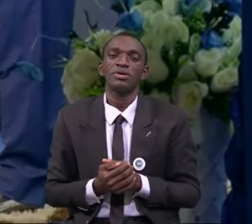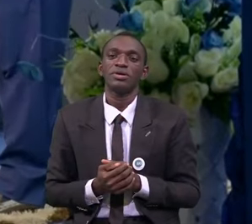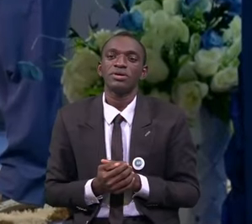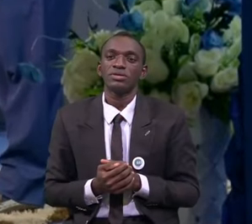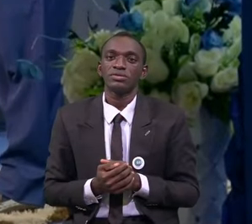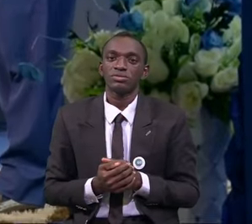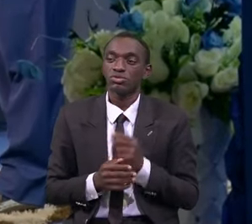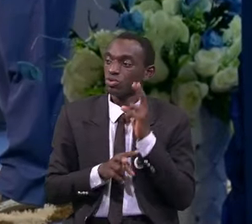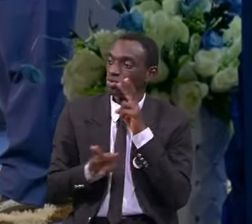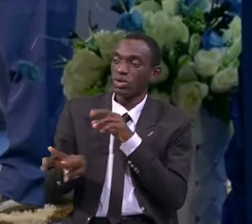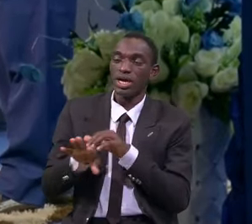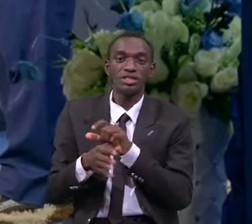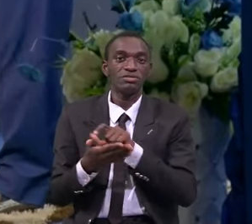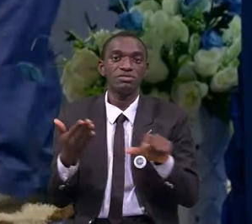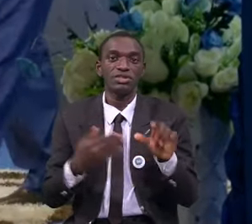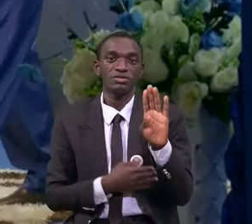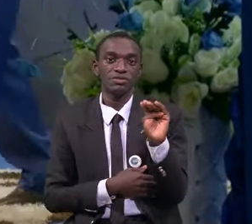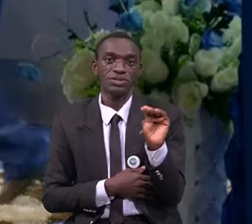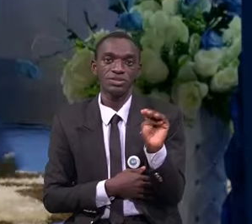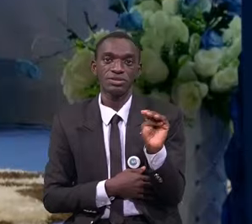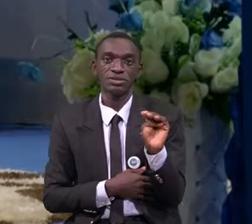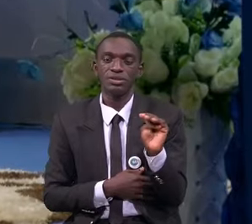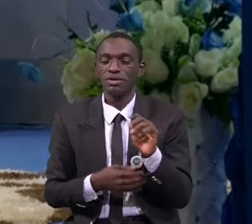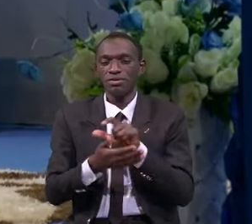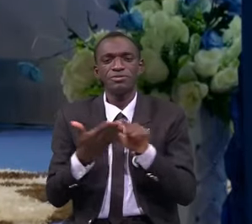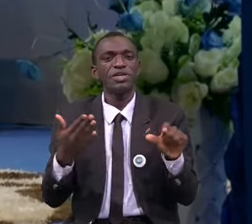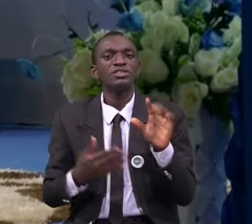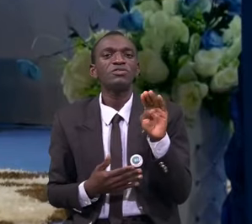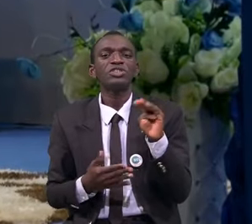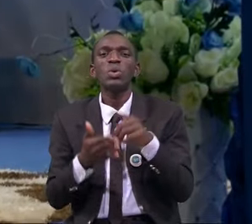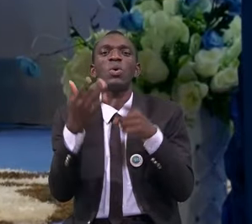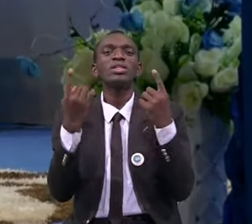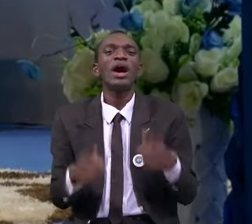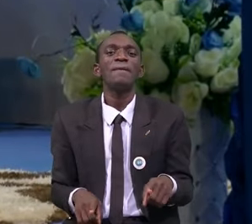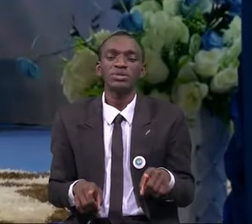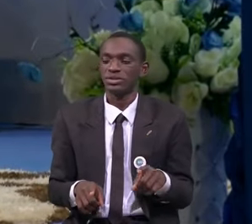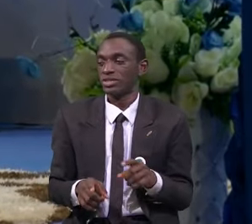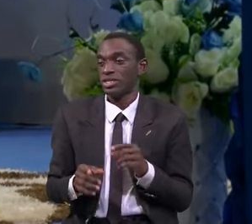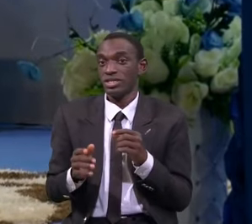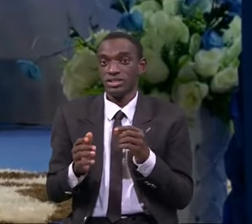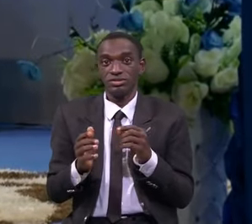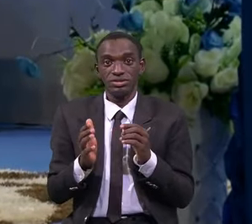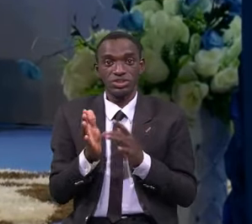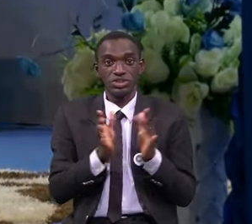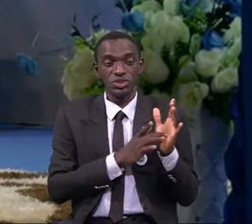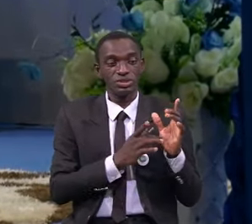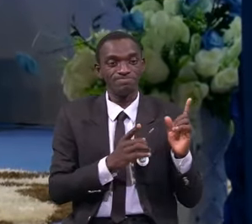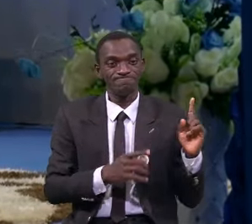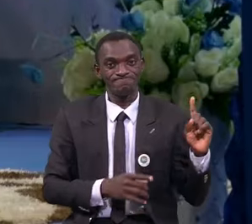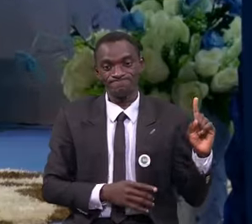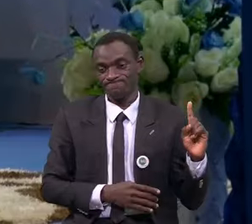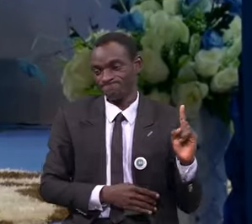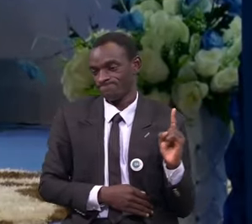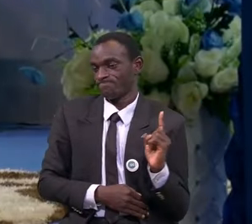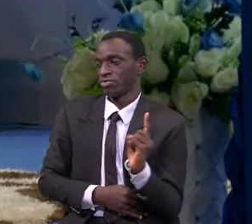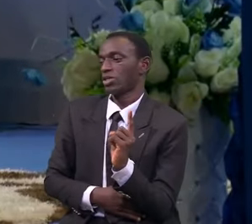Look at verse 14. And verse 14, and he came and touched the